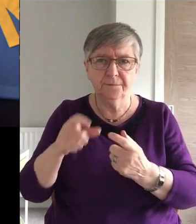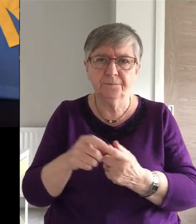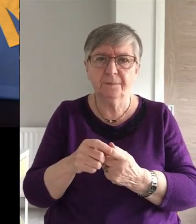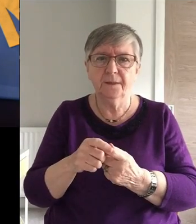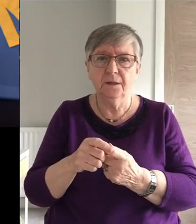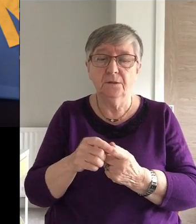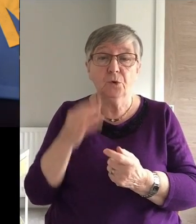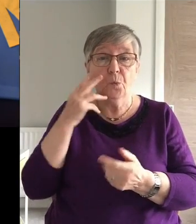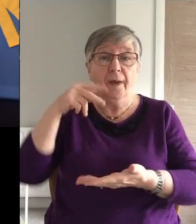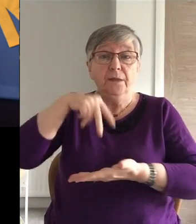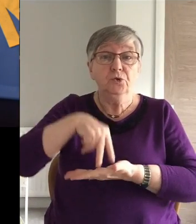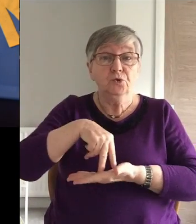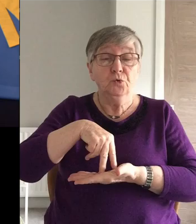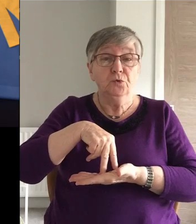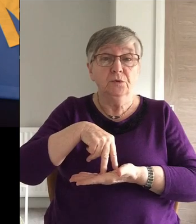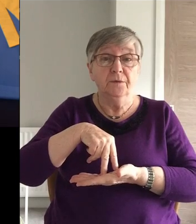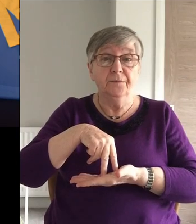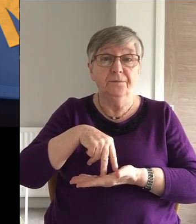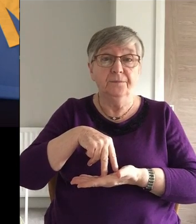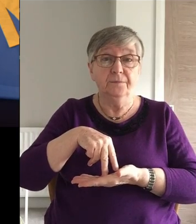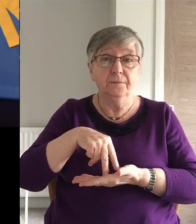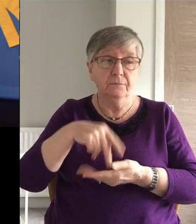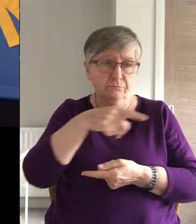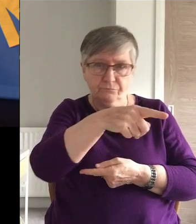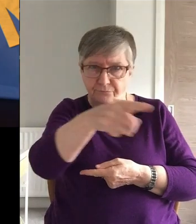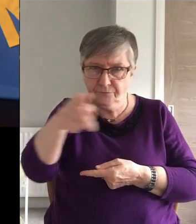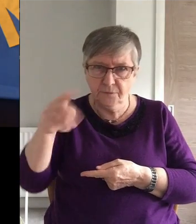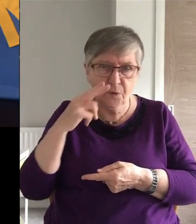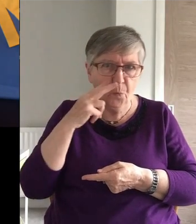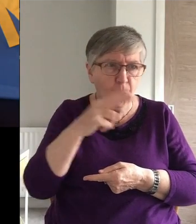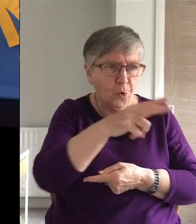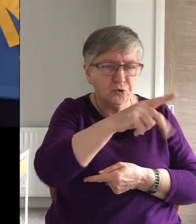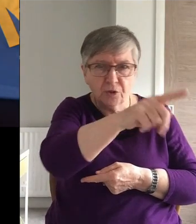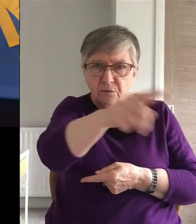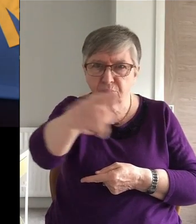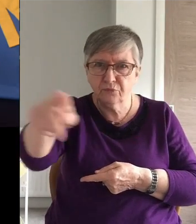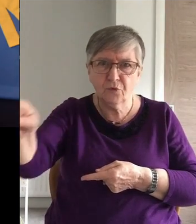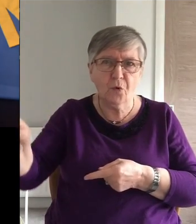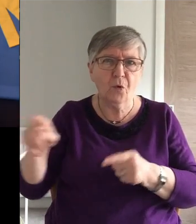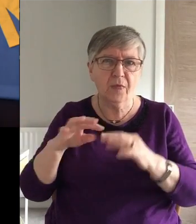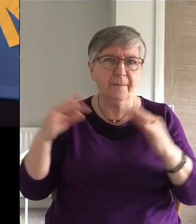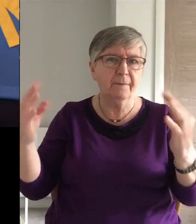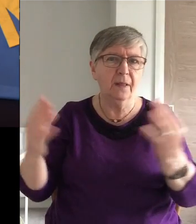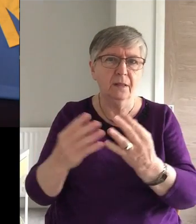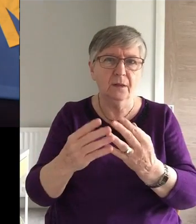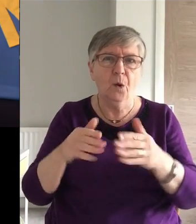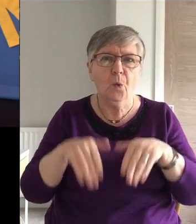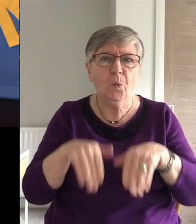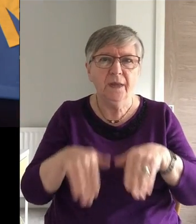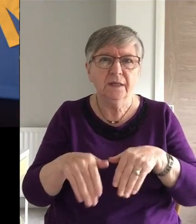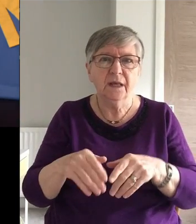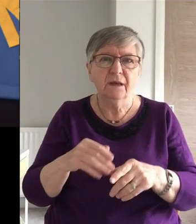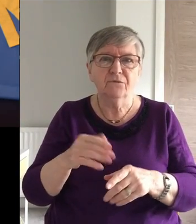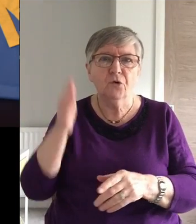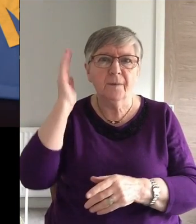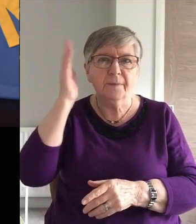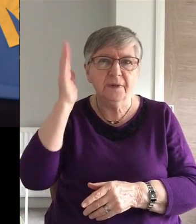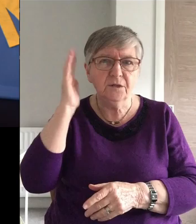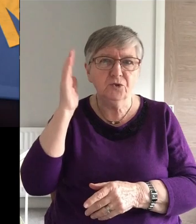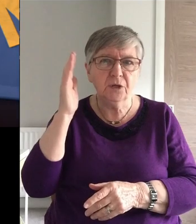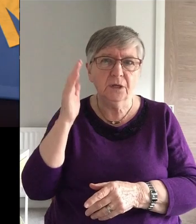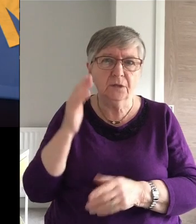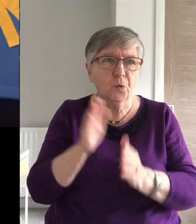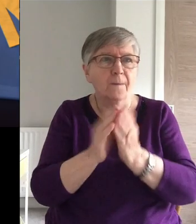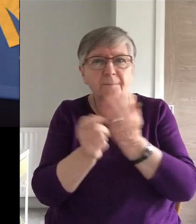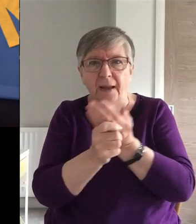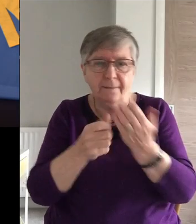convention. And as he stood there on this platform in front of hundreds and hundreds of people who were waiting for the message, who had turned up eagerly,